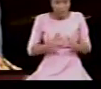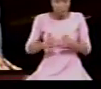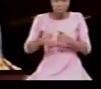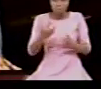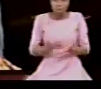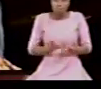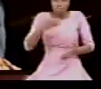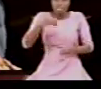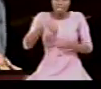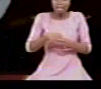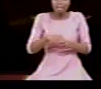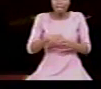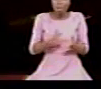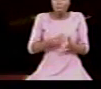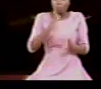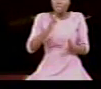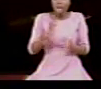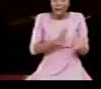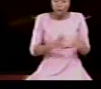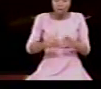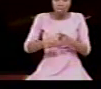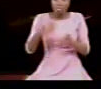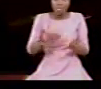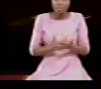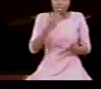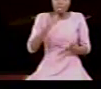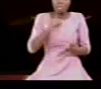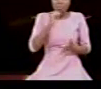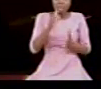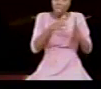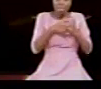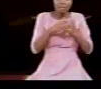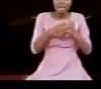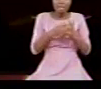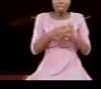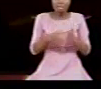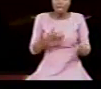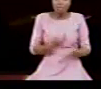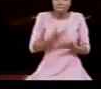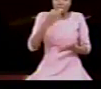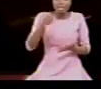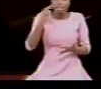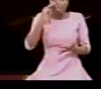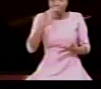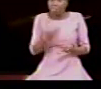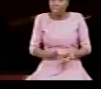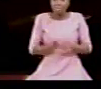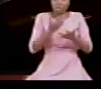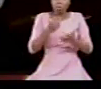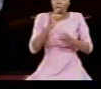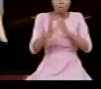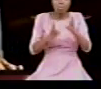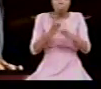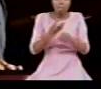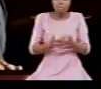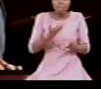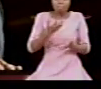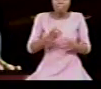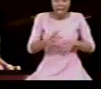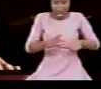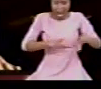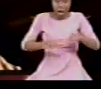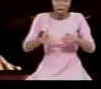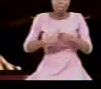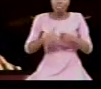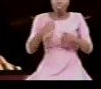glory, according to riches, not Nigeria riches, or America riches, or Asia riches, or the world riches. No.